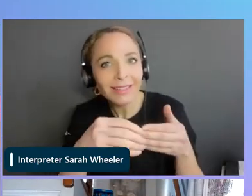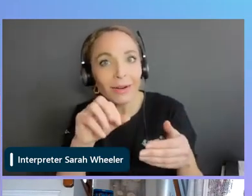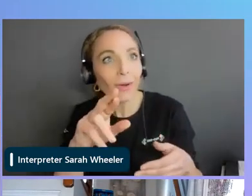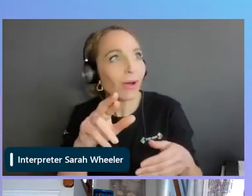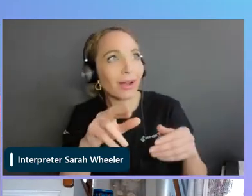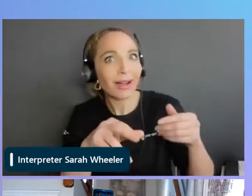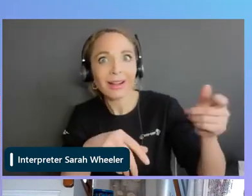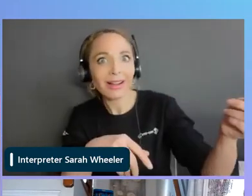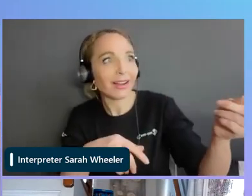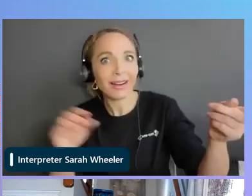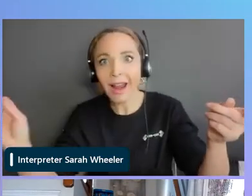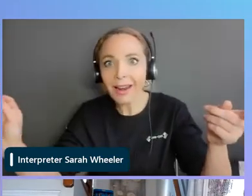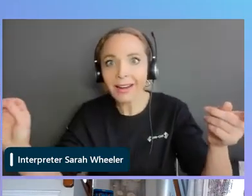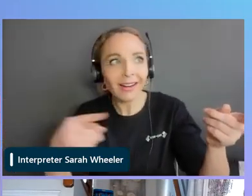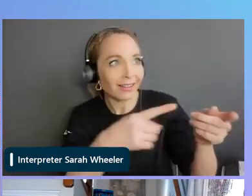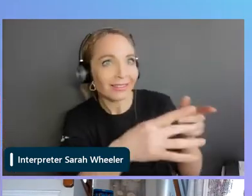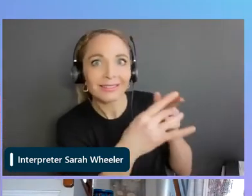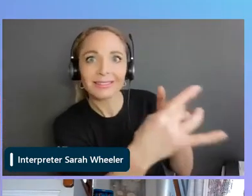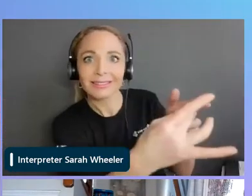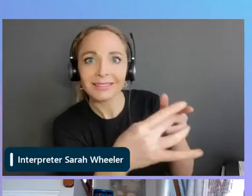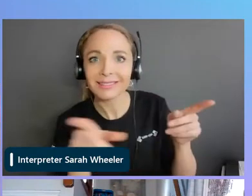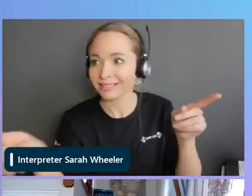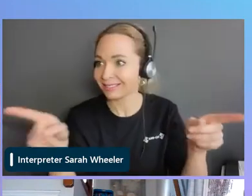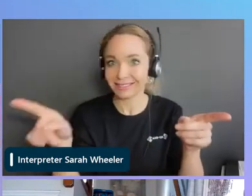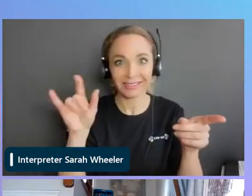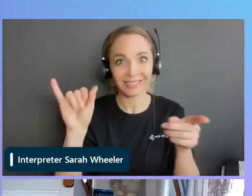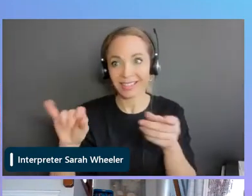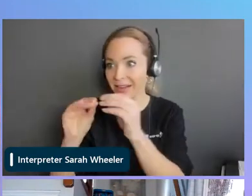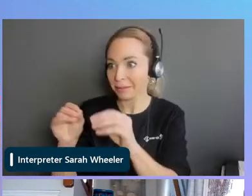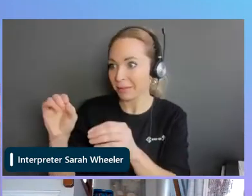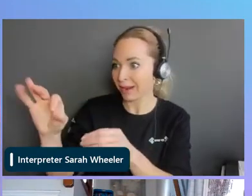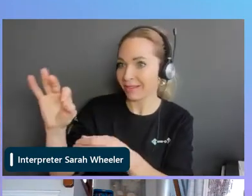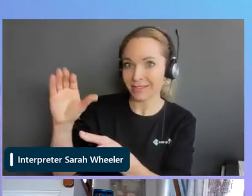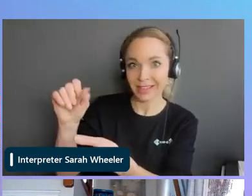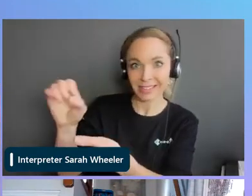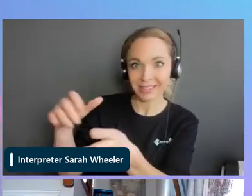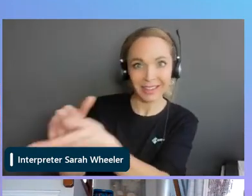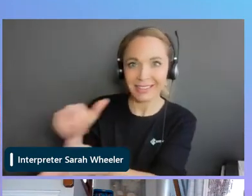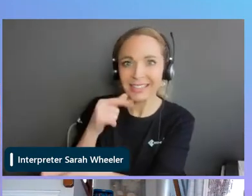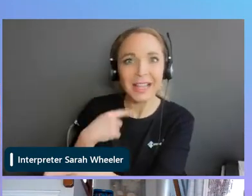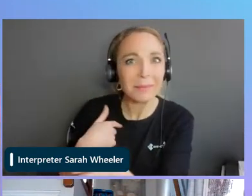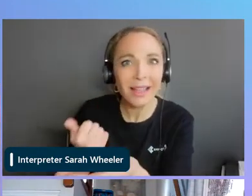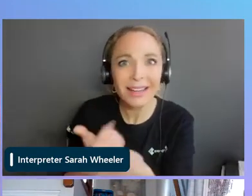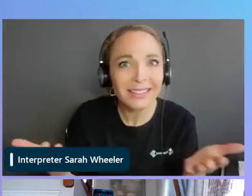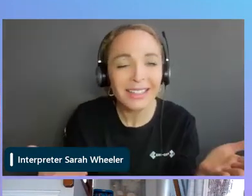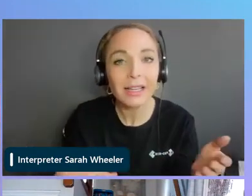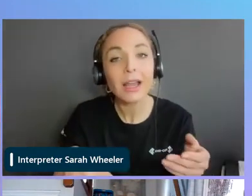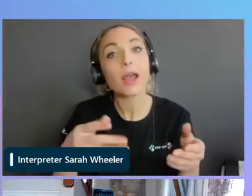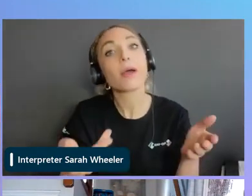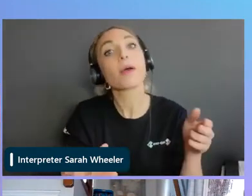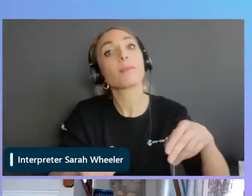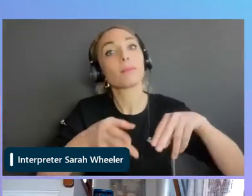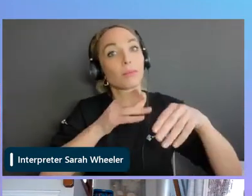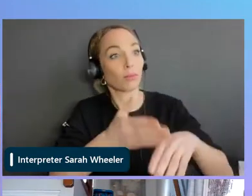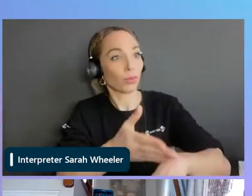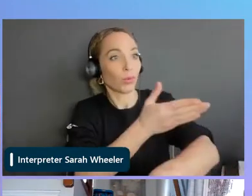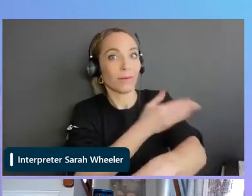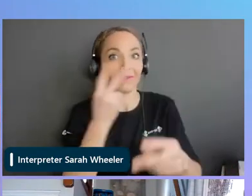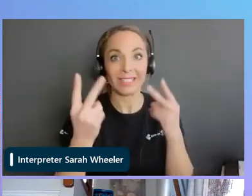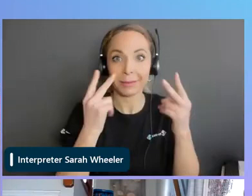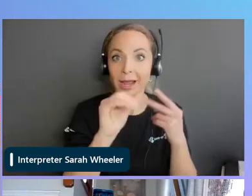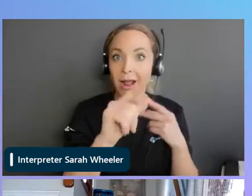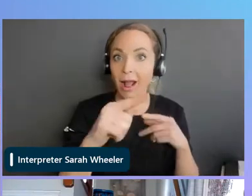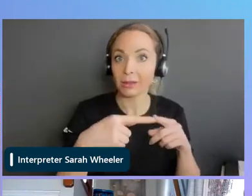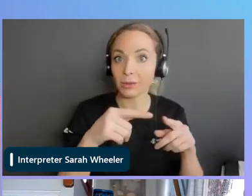The number of case studies isn't telling me about the actual goal, right? Whereas improved visibility of call to action, the number of leads is a success metric. That's a